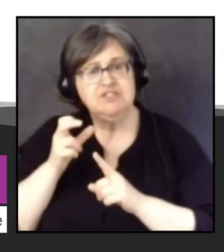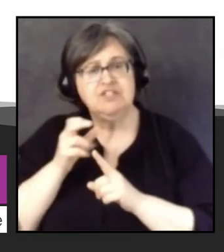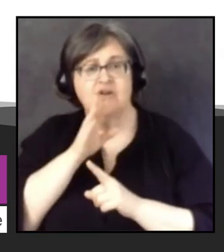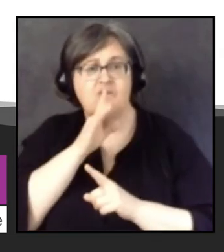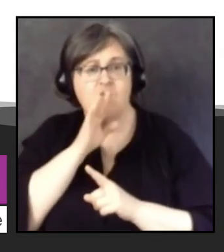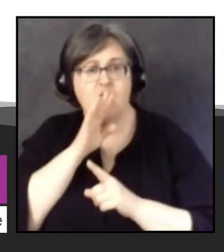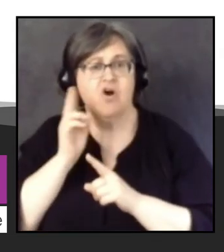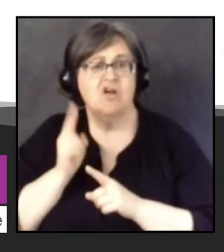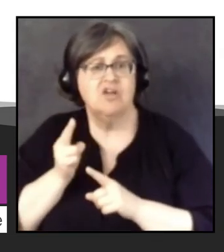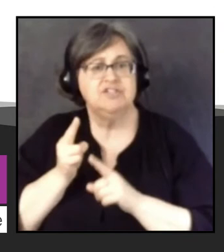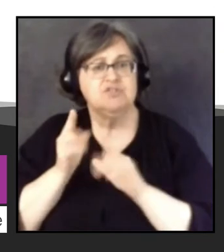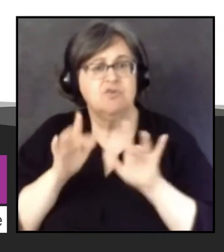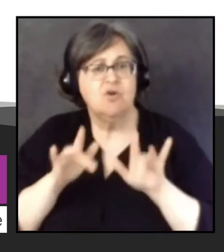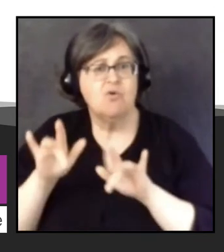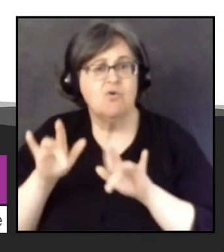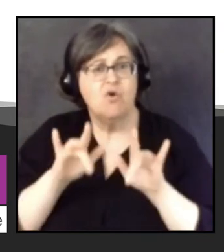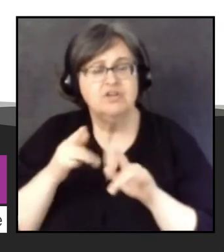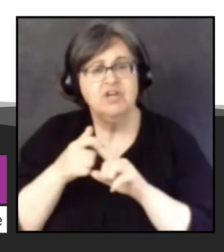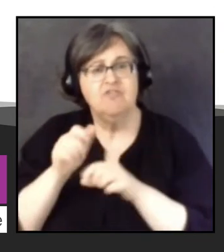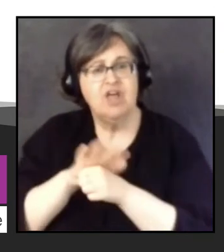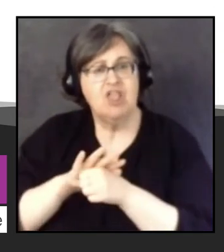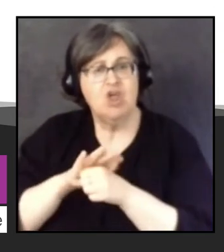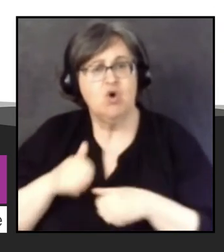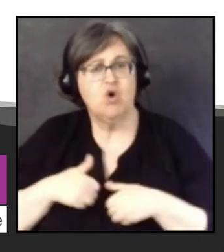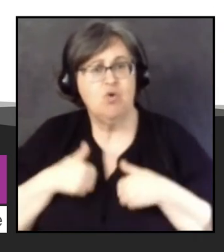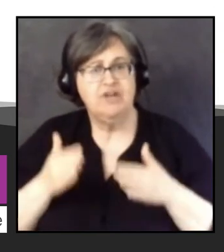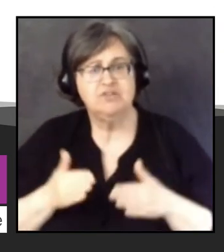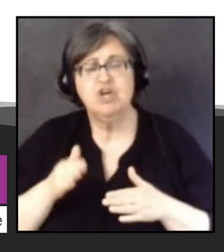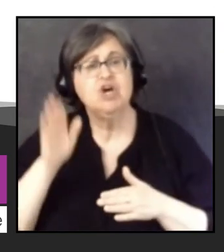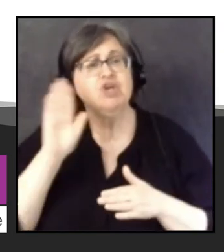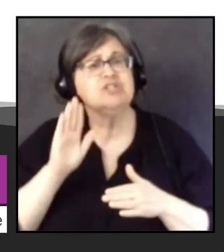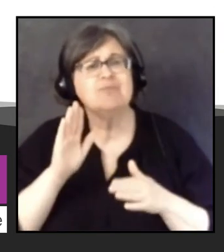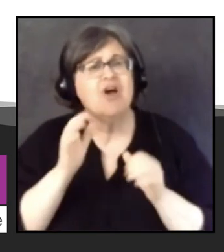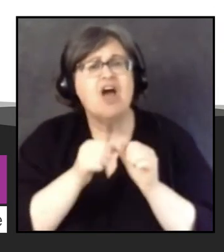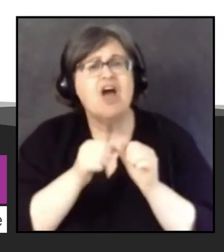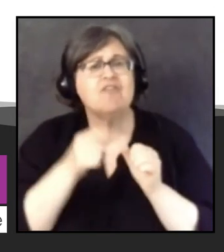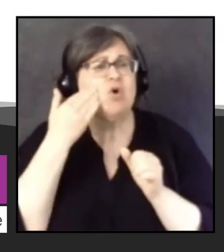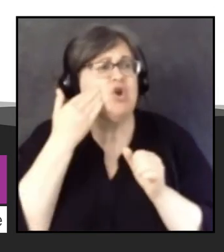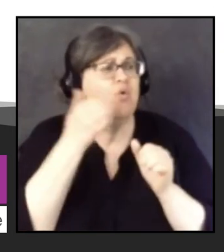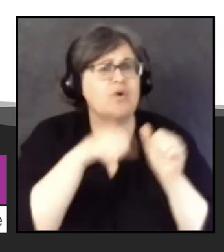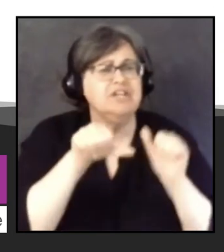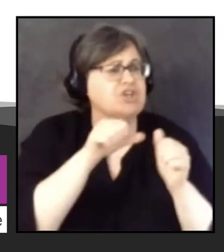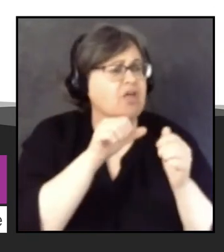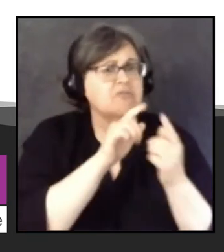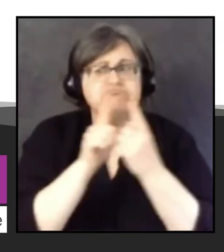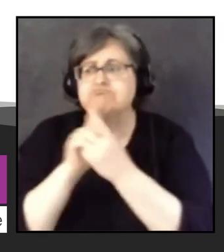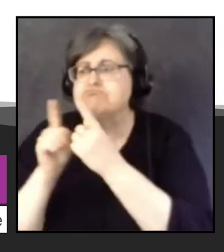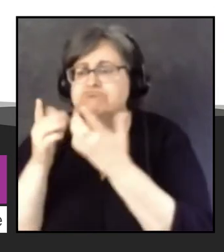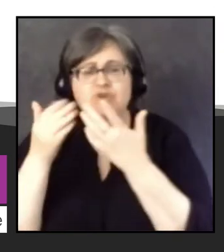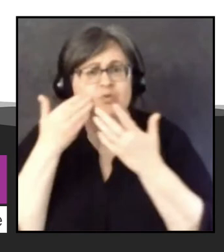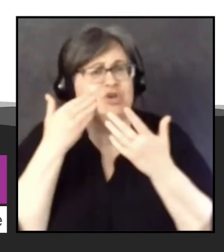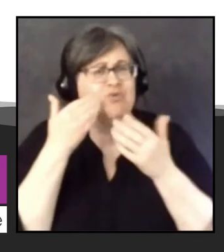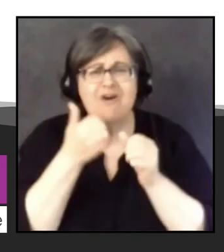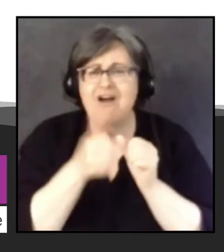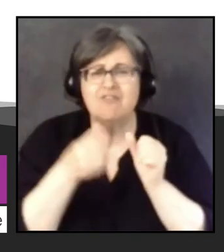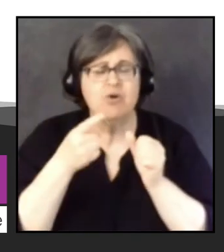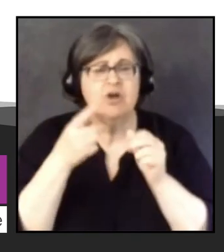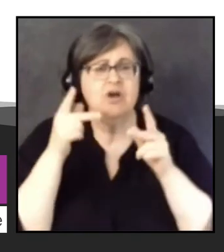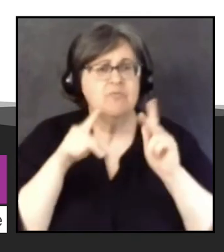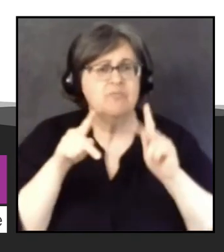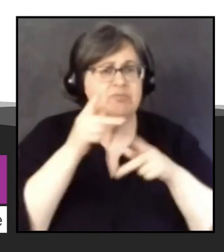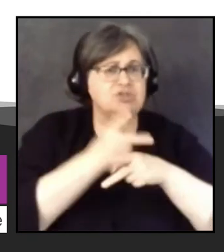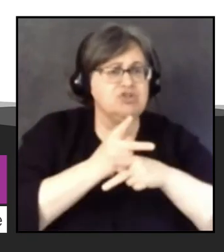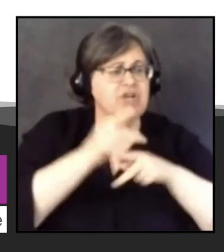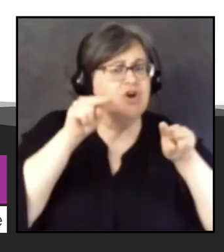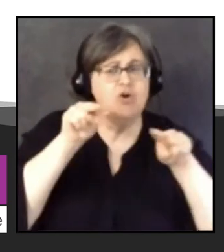local residents, we learned that it used to be a place where everyone knows everyone and people watched out for each other. This